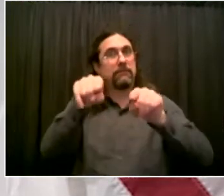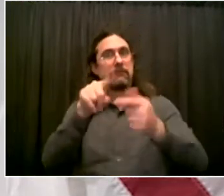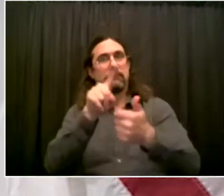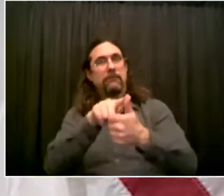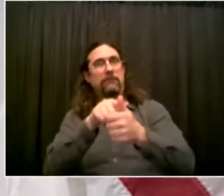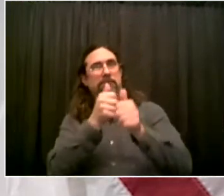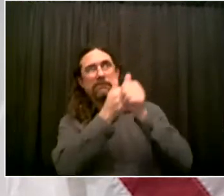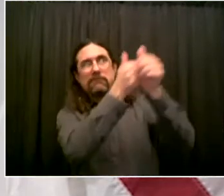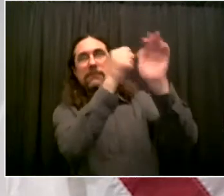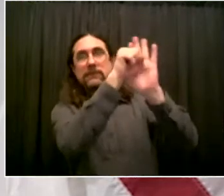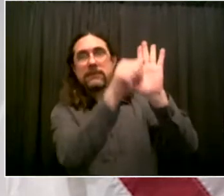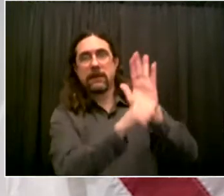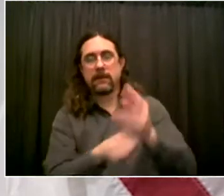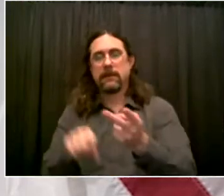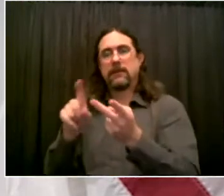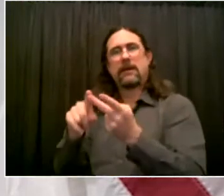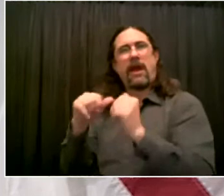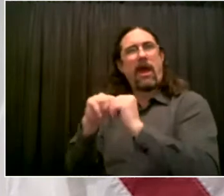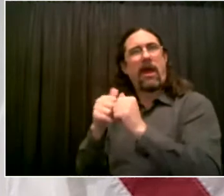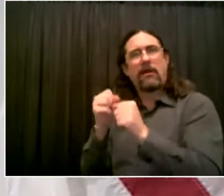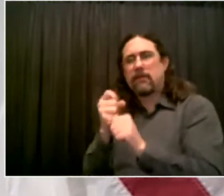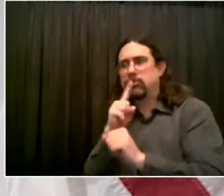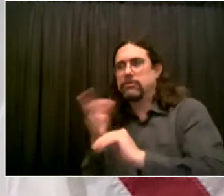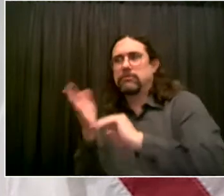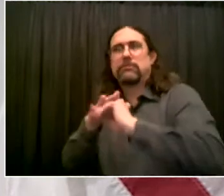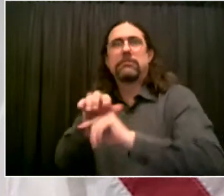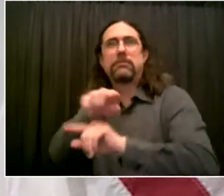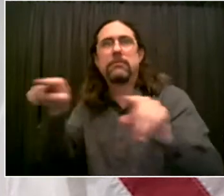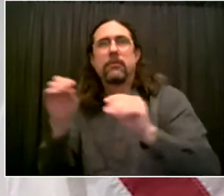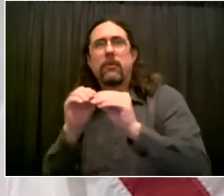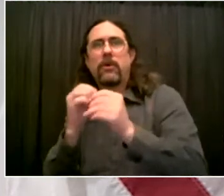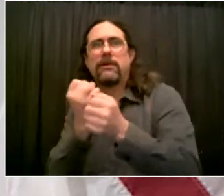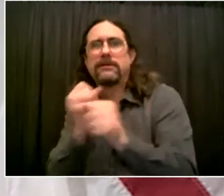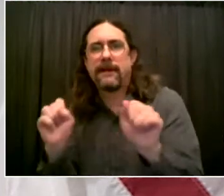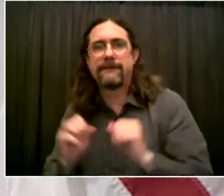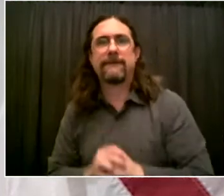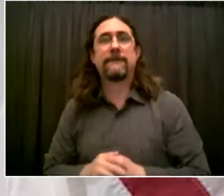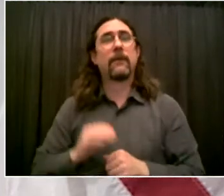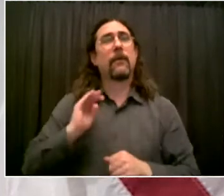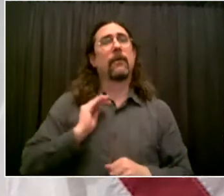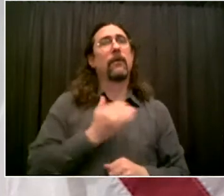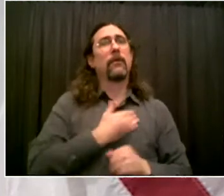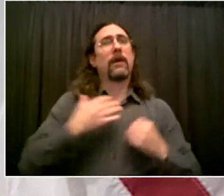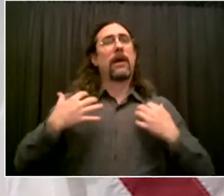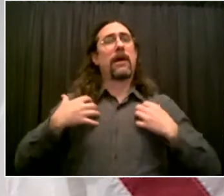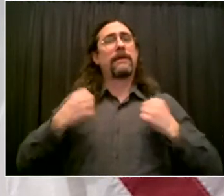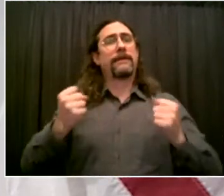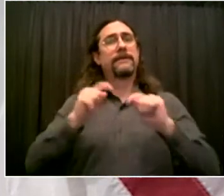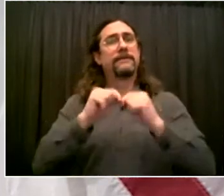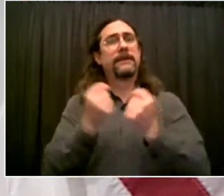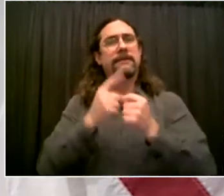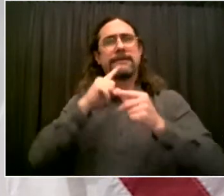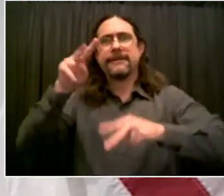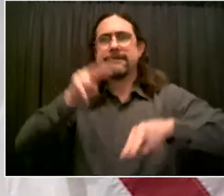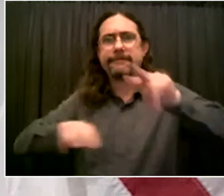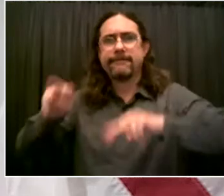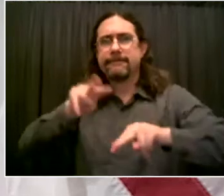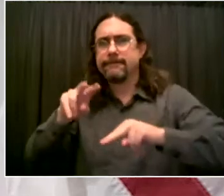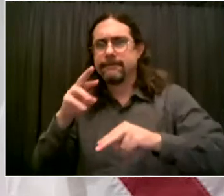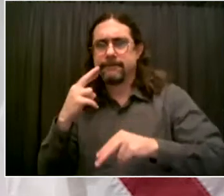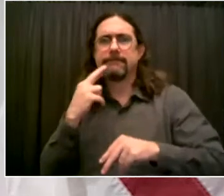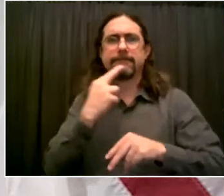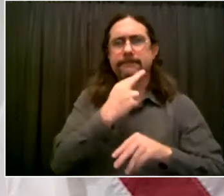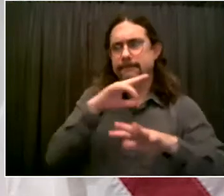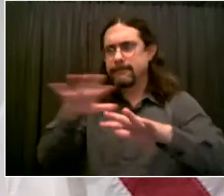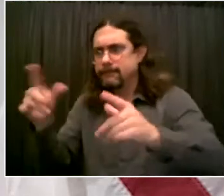there's any trends that come from it that we're concerned about. And if there are, we're certainly going to talk about that publicly. Go ahead.